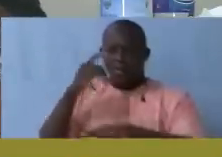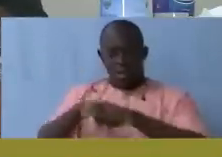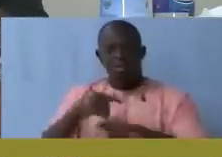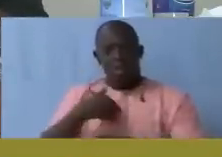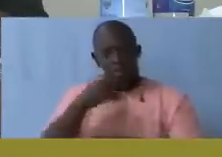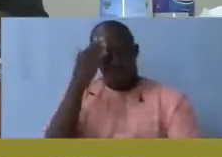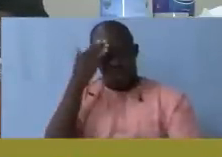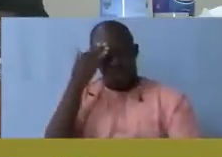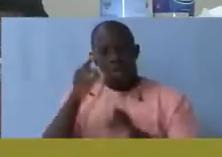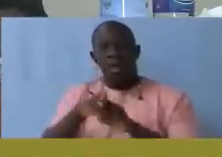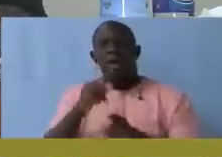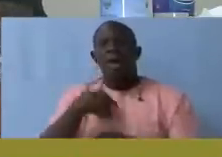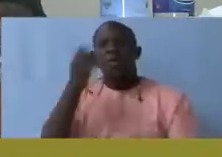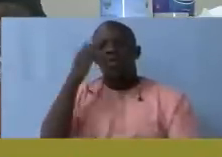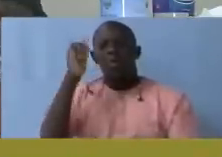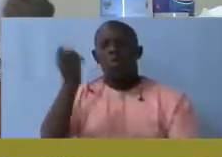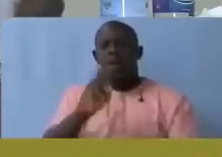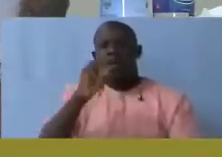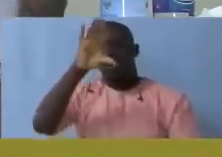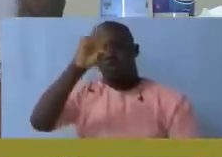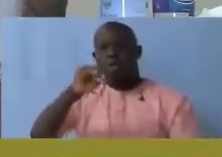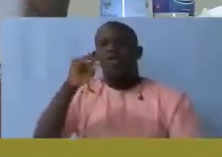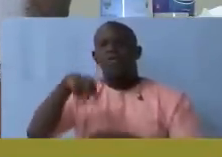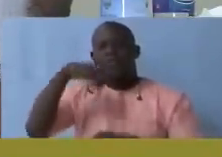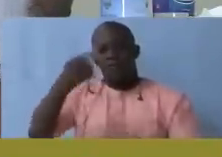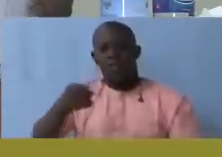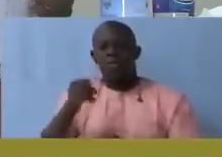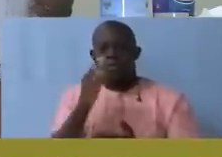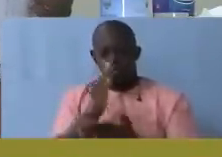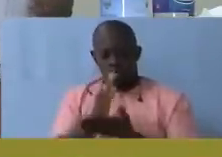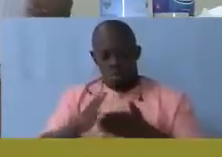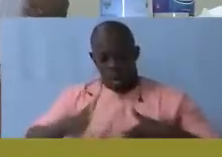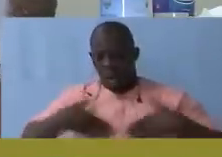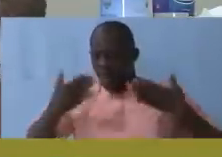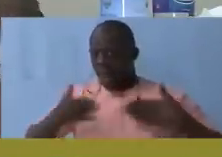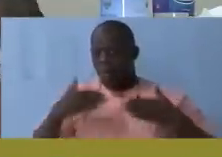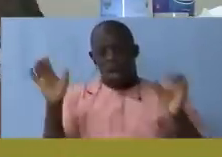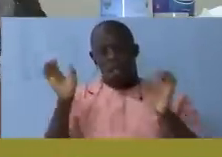I know what I'm doing. So I was not happy with it.